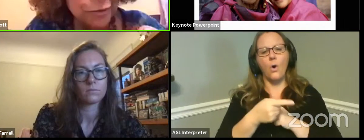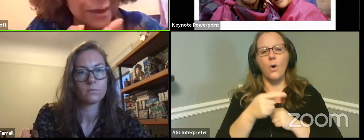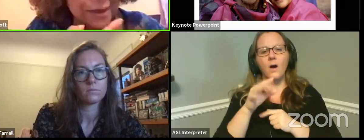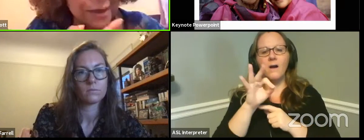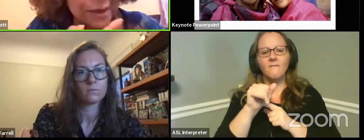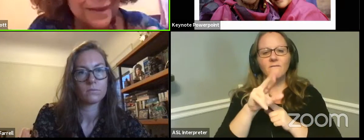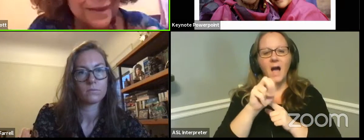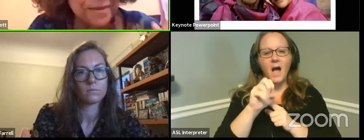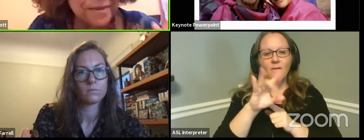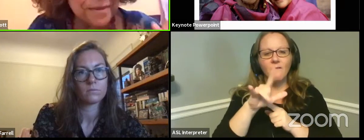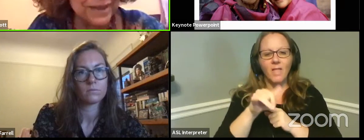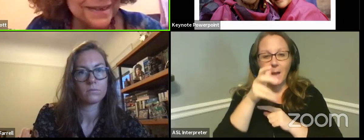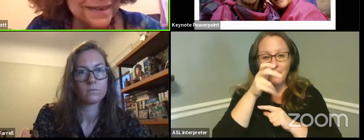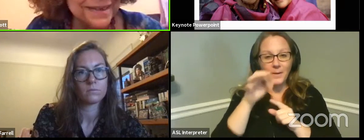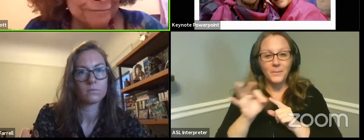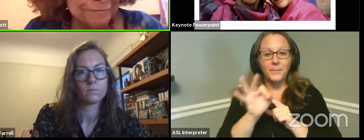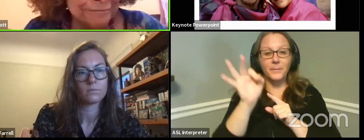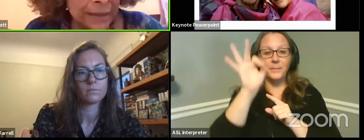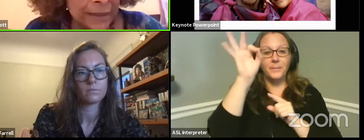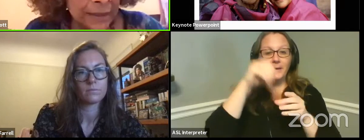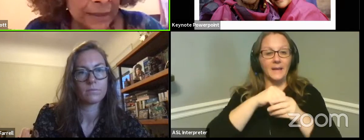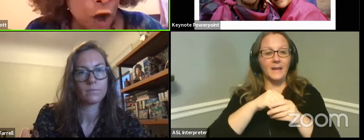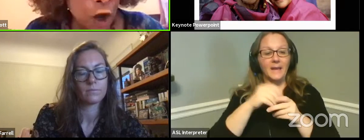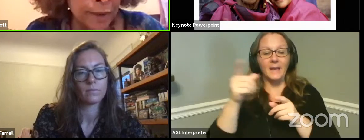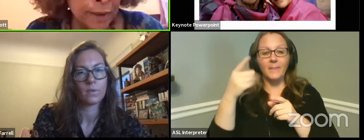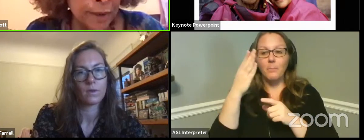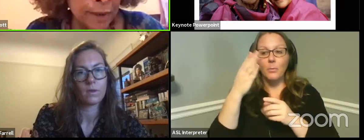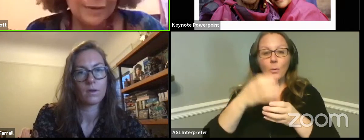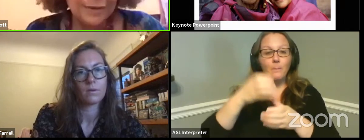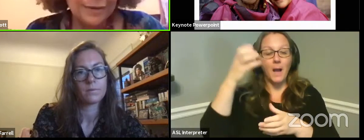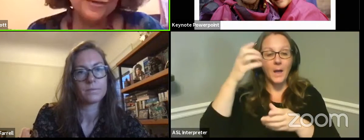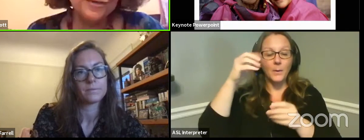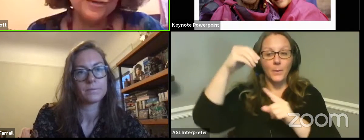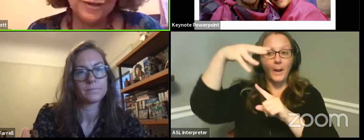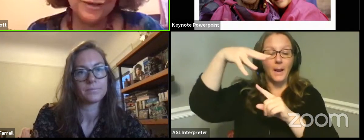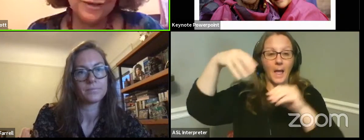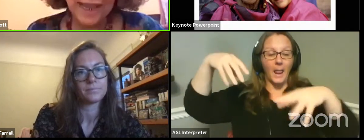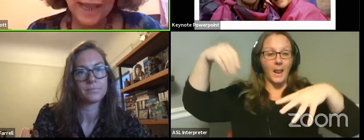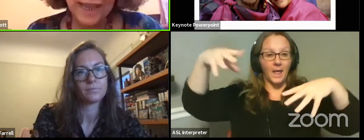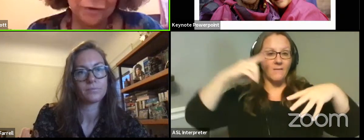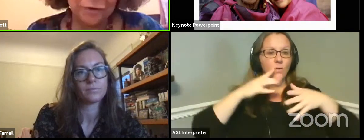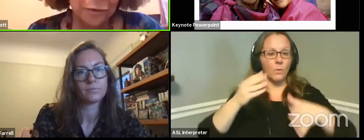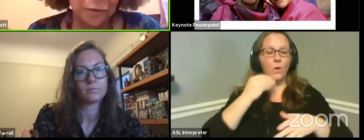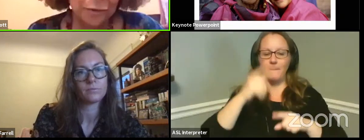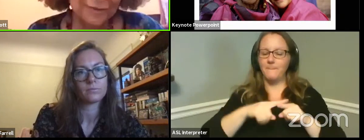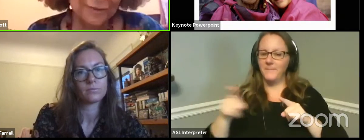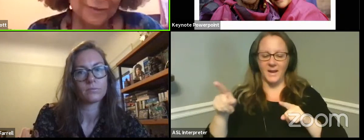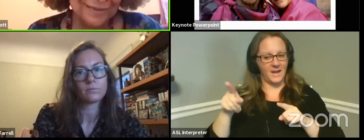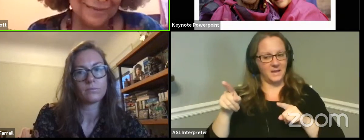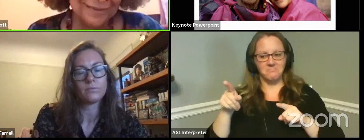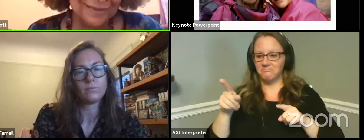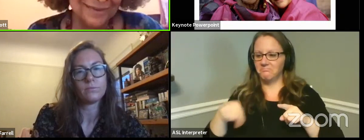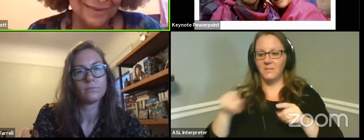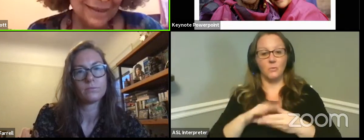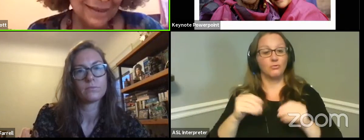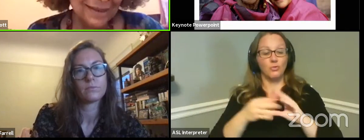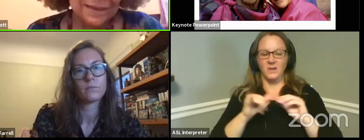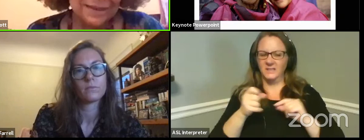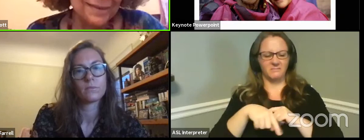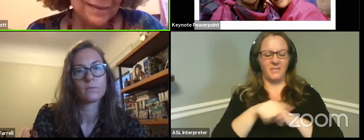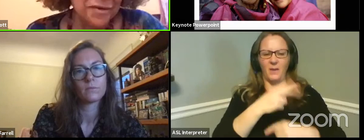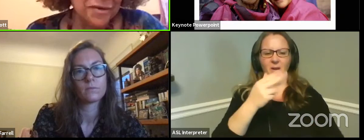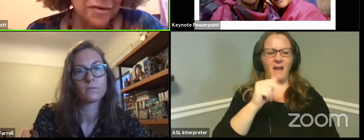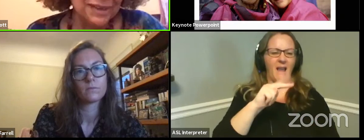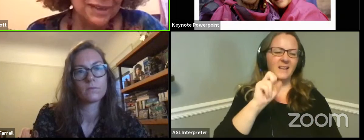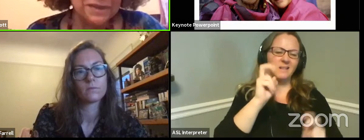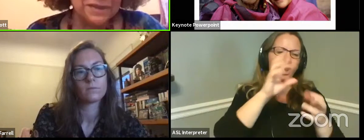went up in the bottle and lit their way home, but they swear they were Hanks or ghosts. That to me